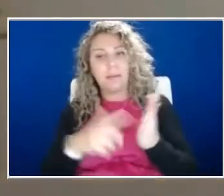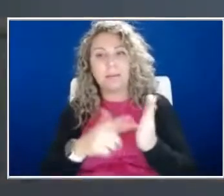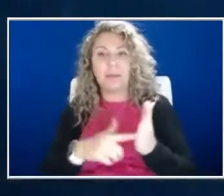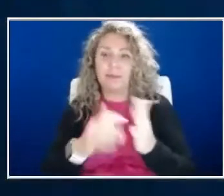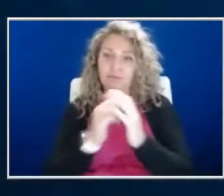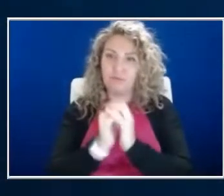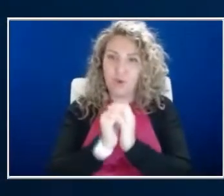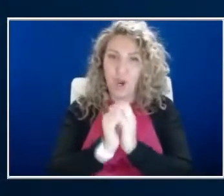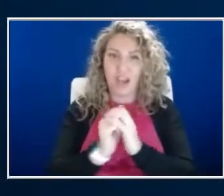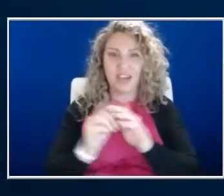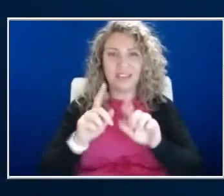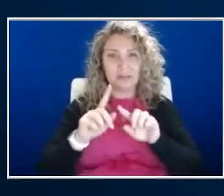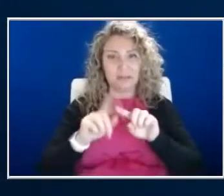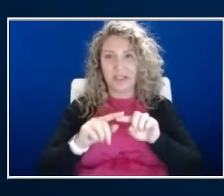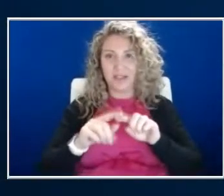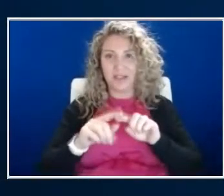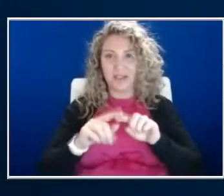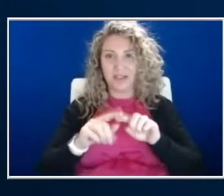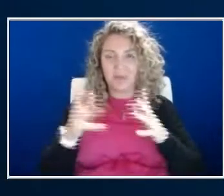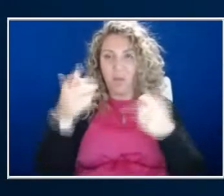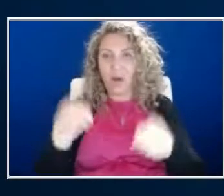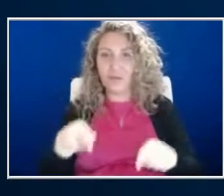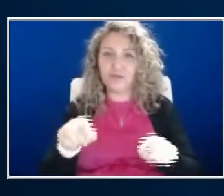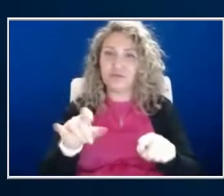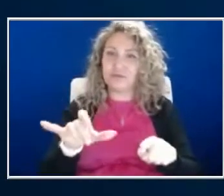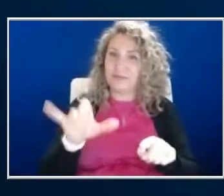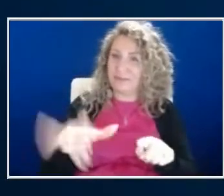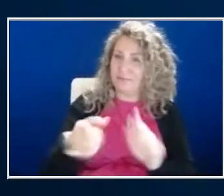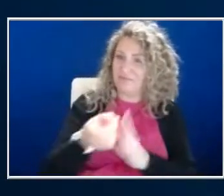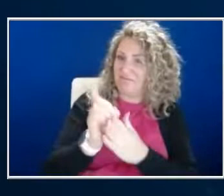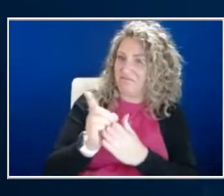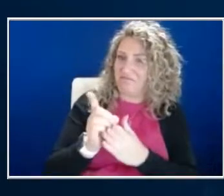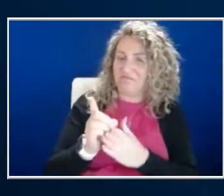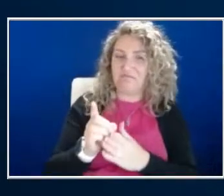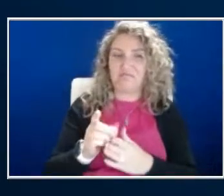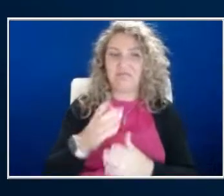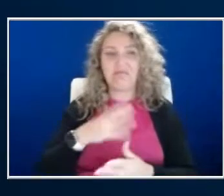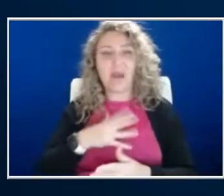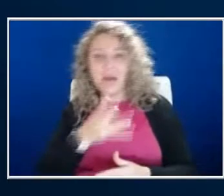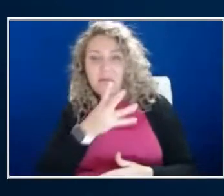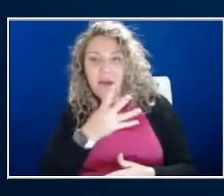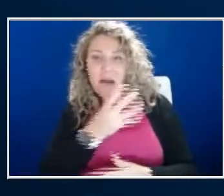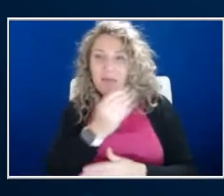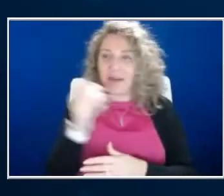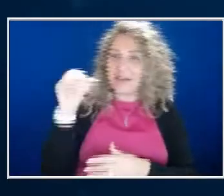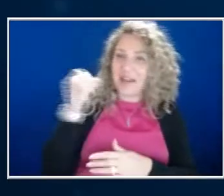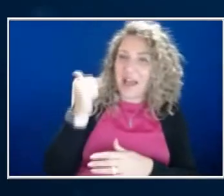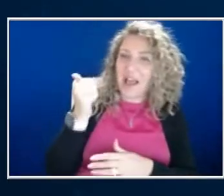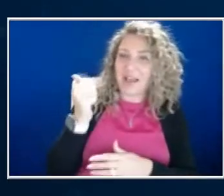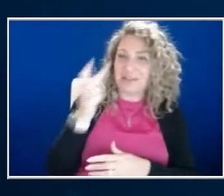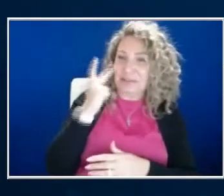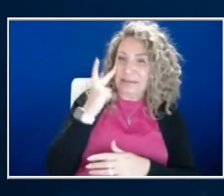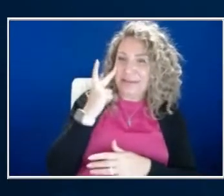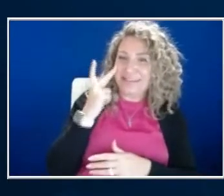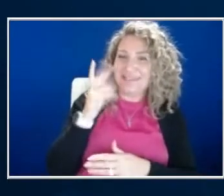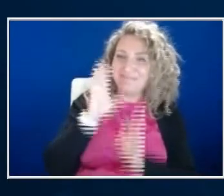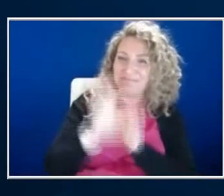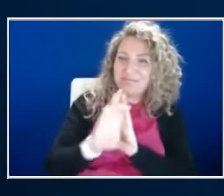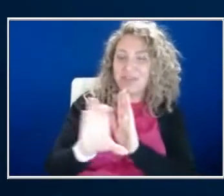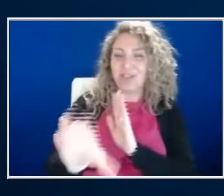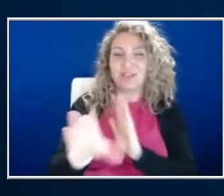on, what was going on at that time. Yeah, my mom and my aunt, as you see there, were,